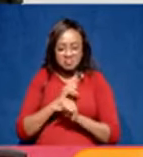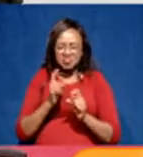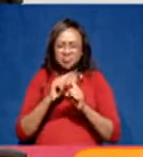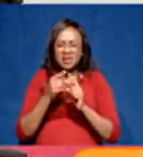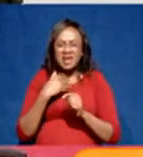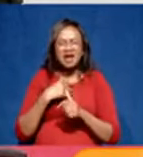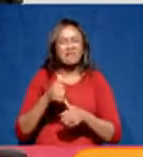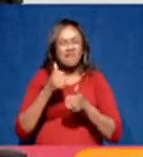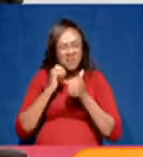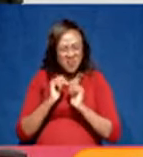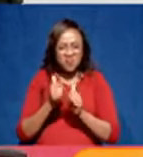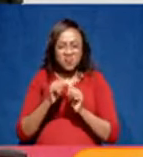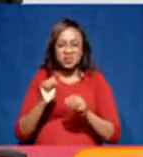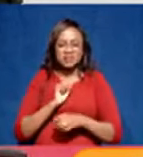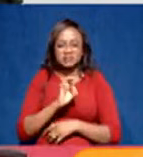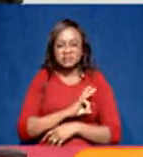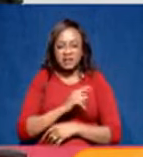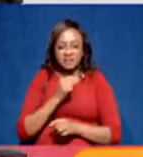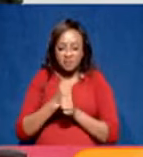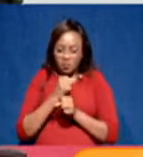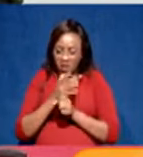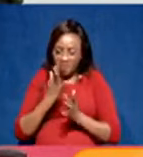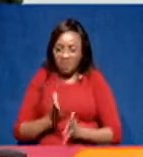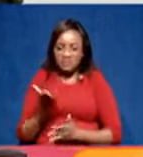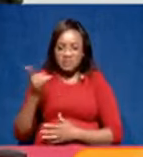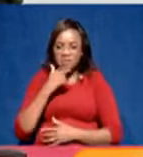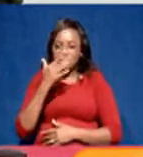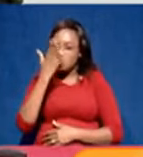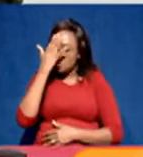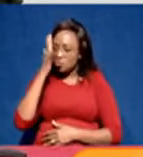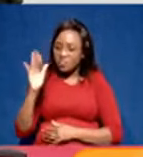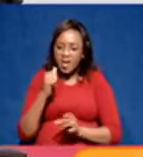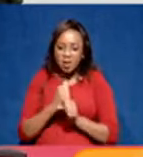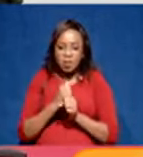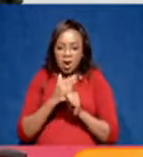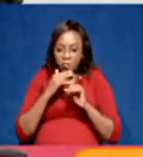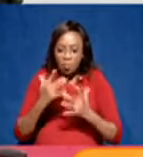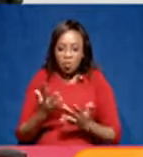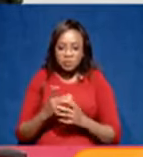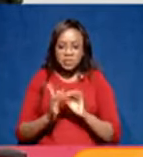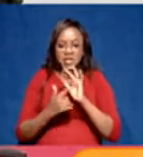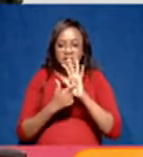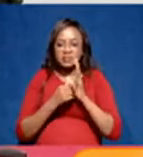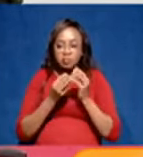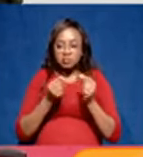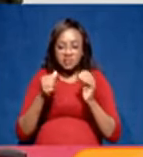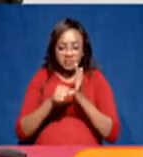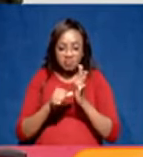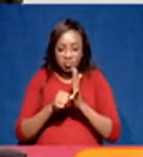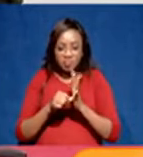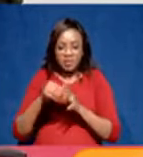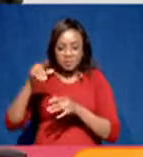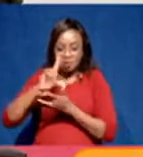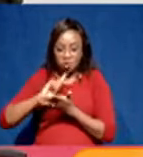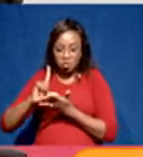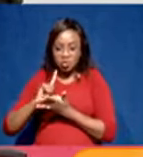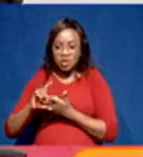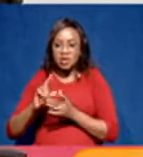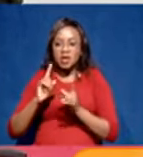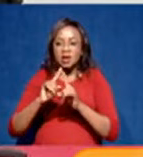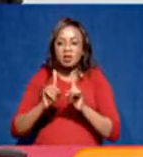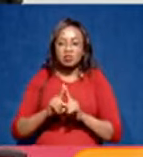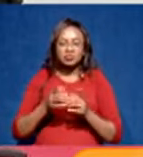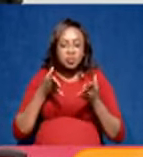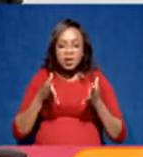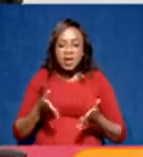very good staff as well who know what they're supposed to do. Those people will transit. Problem number one resolved inwardly. We do not have a system